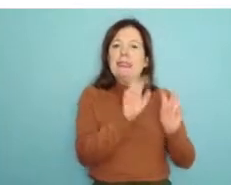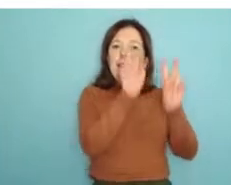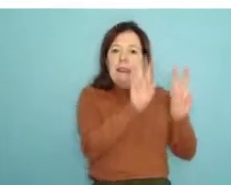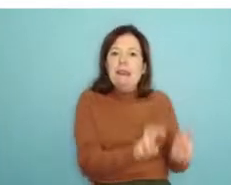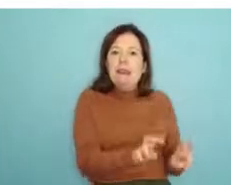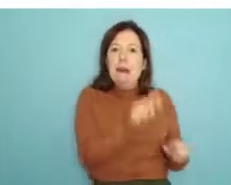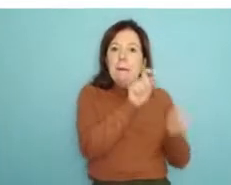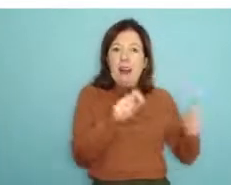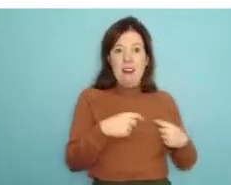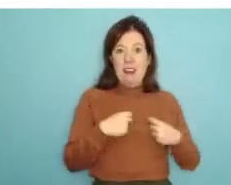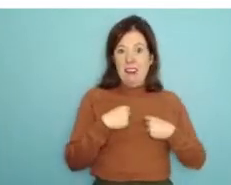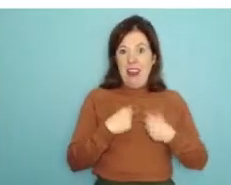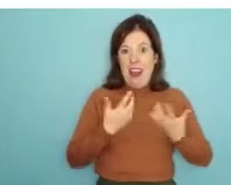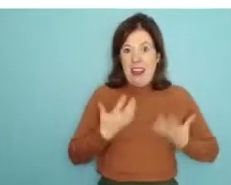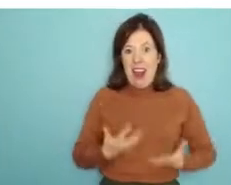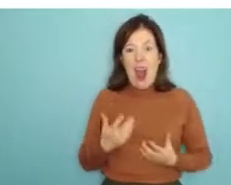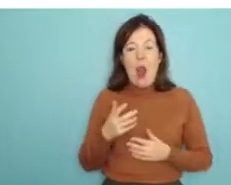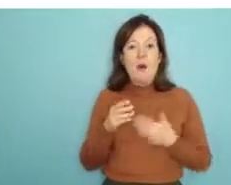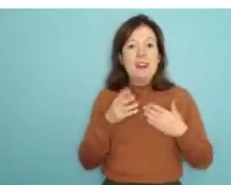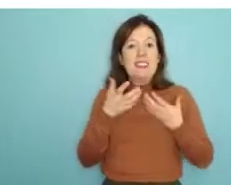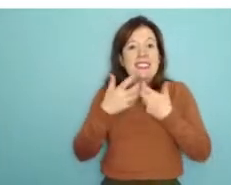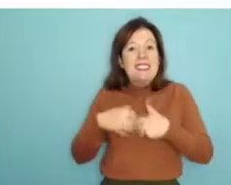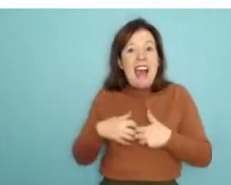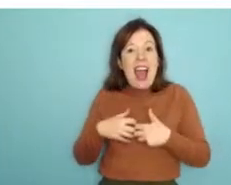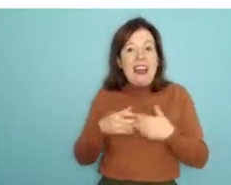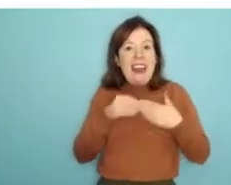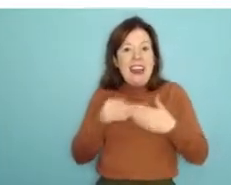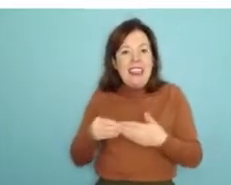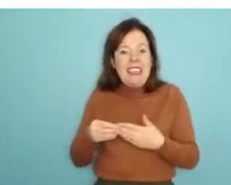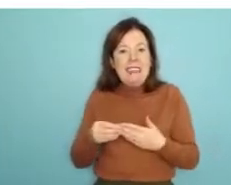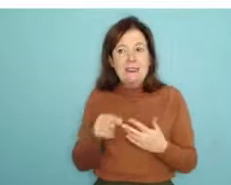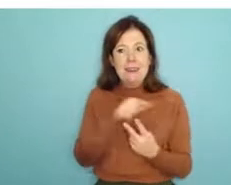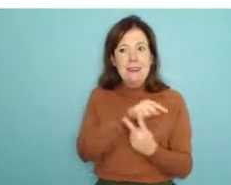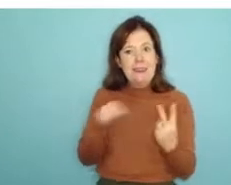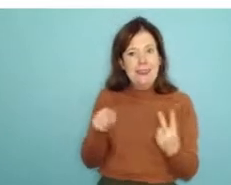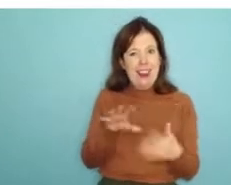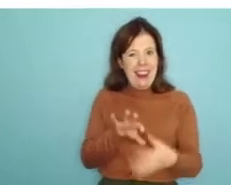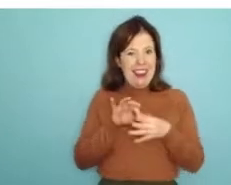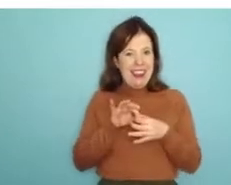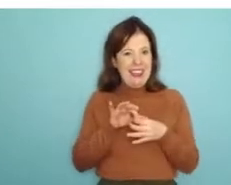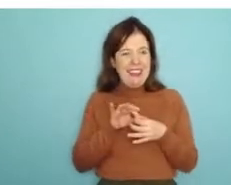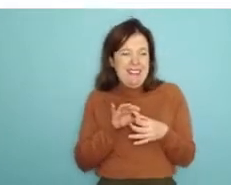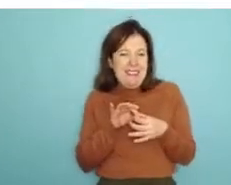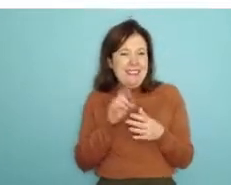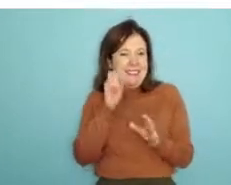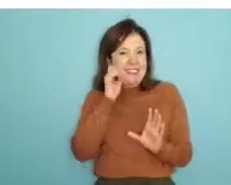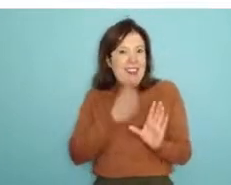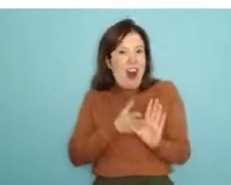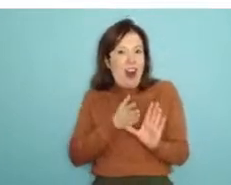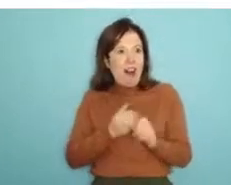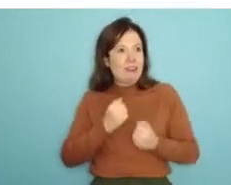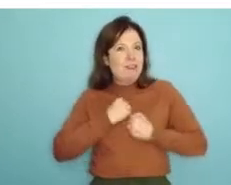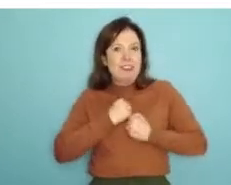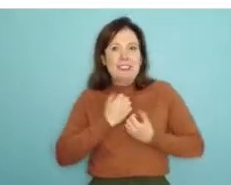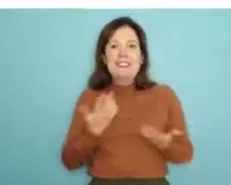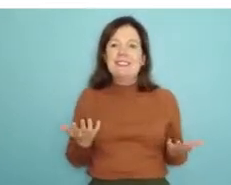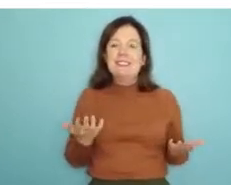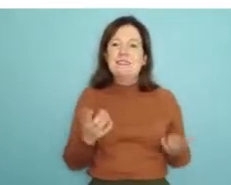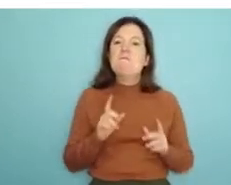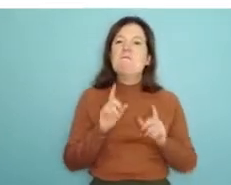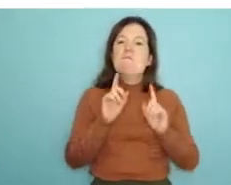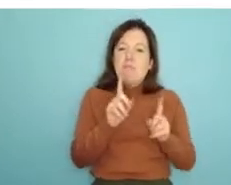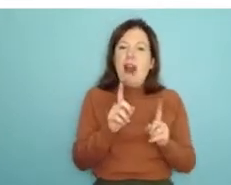tech lead within the directorate. So not obvious things that might sit with a clinical psychologist, but are part